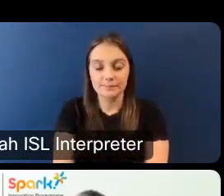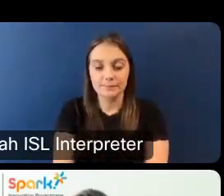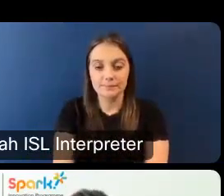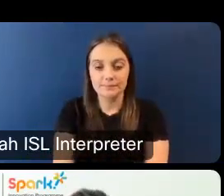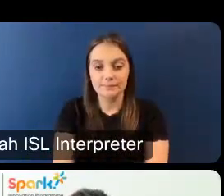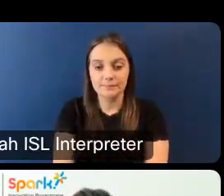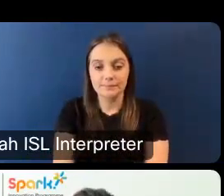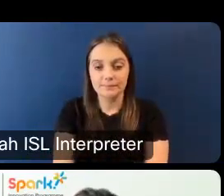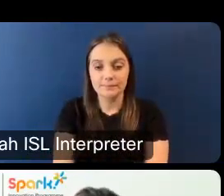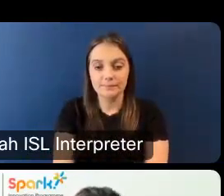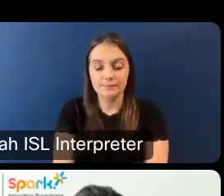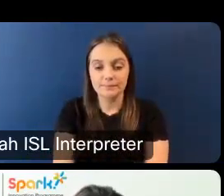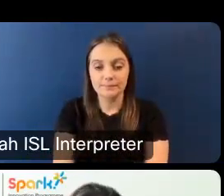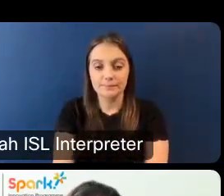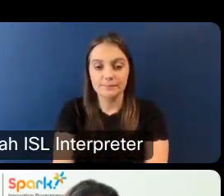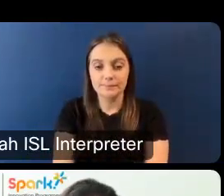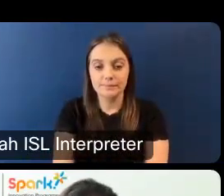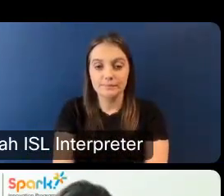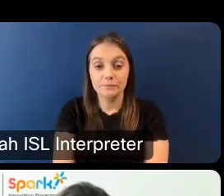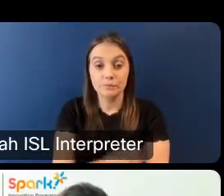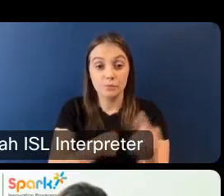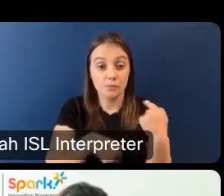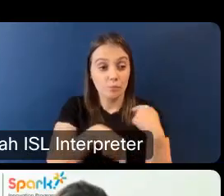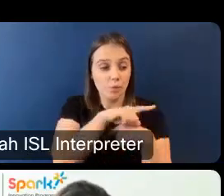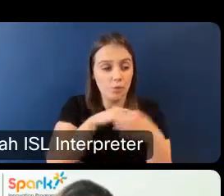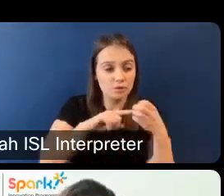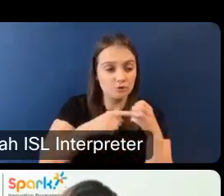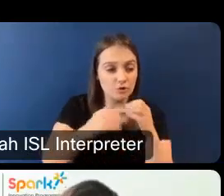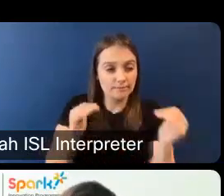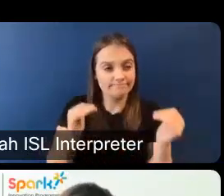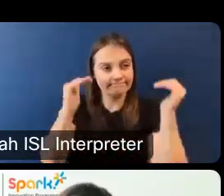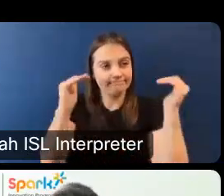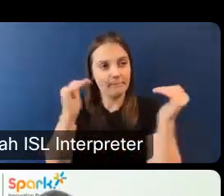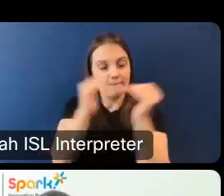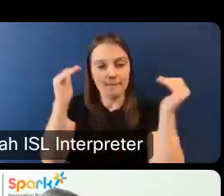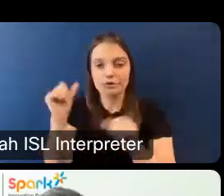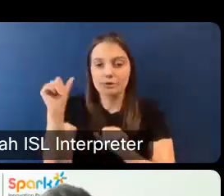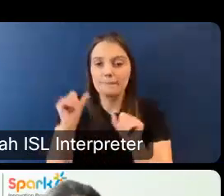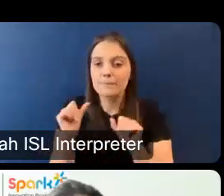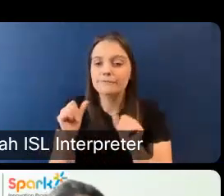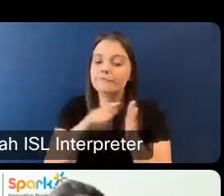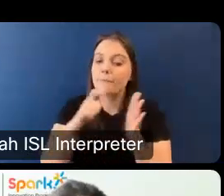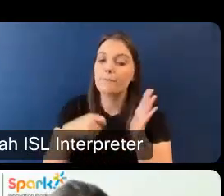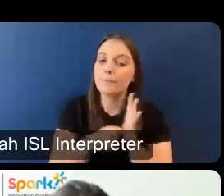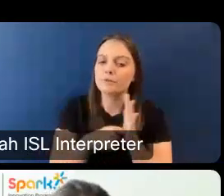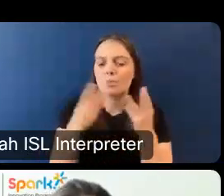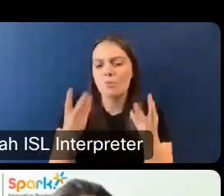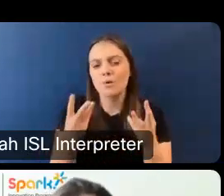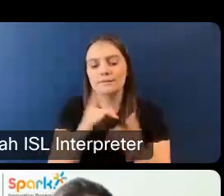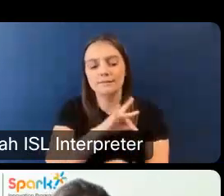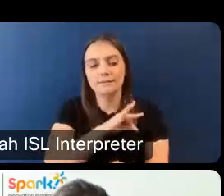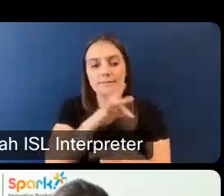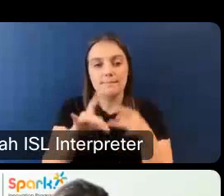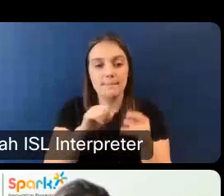like when we were trying to meet the brief of the project, we wanted to make sure that